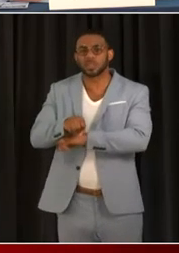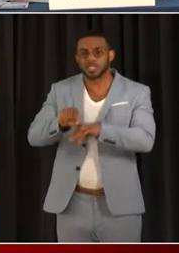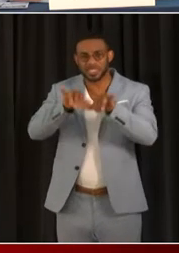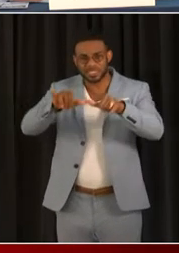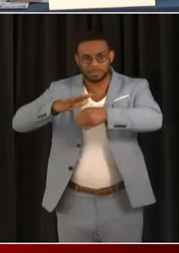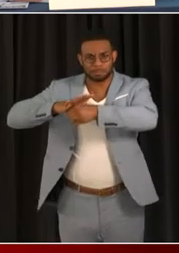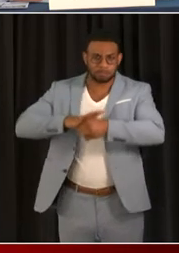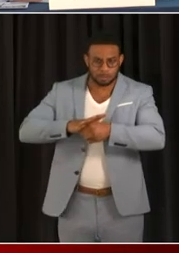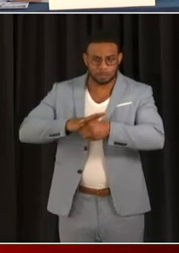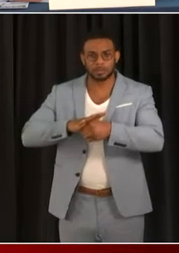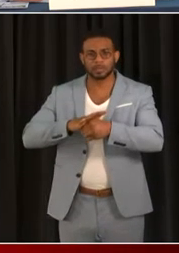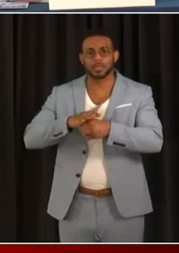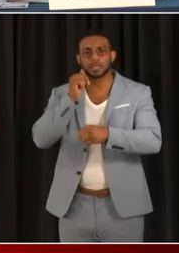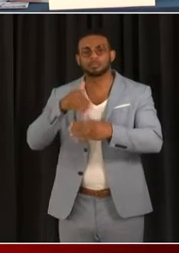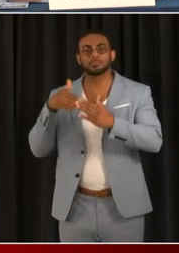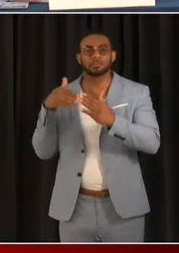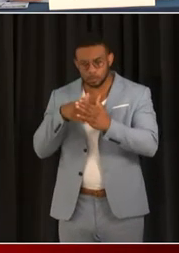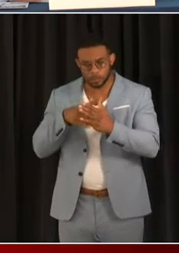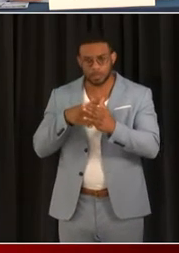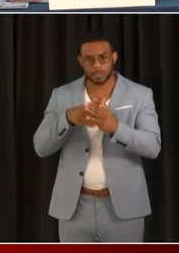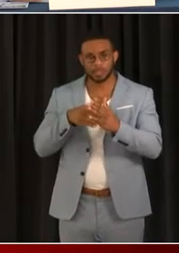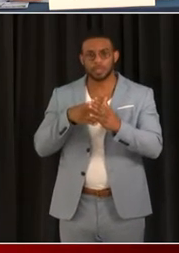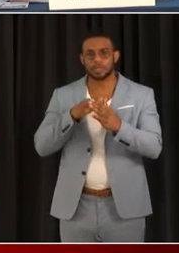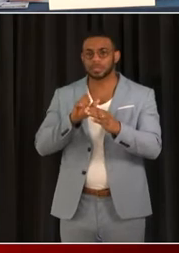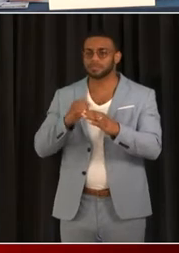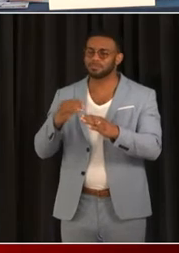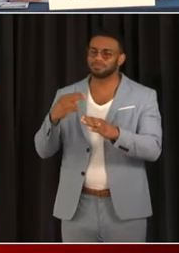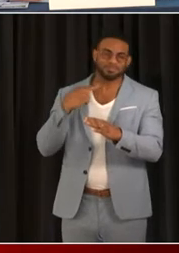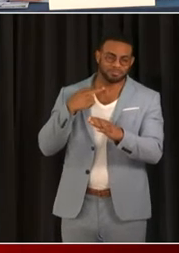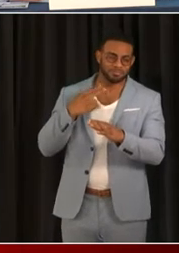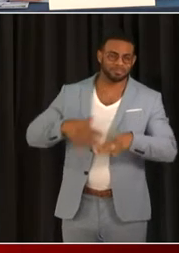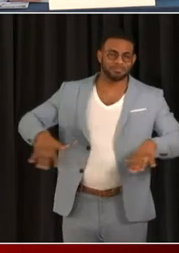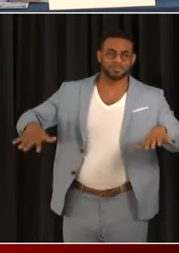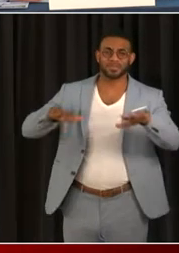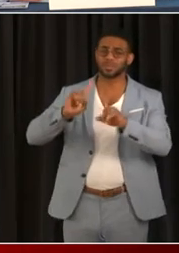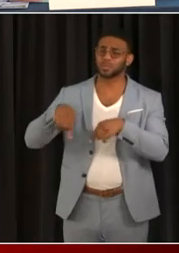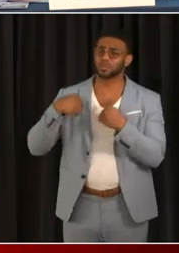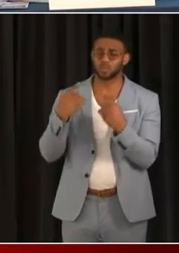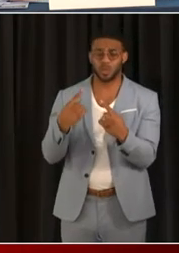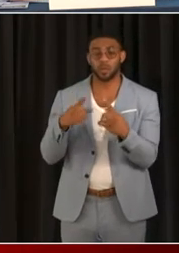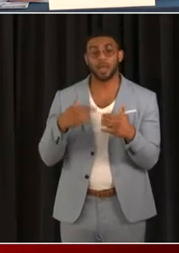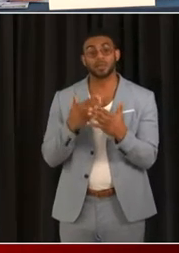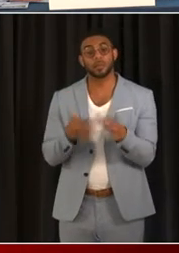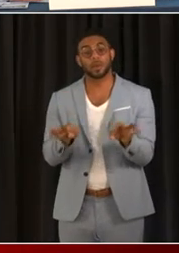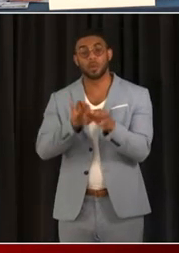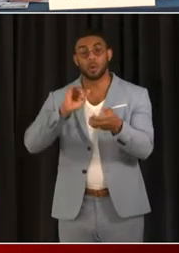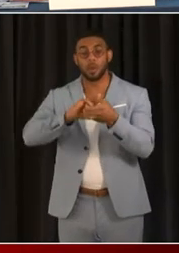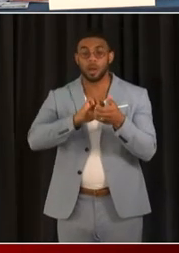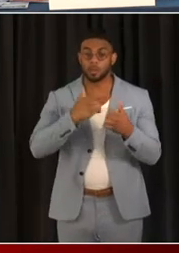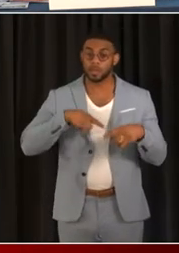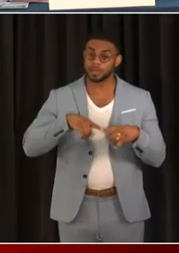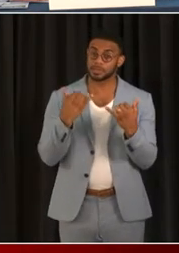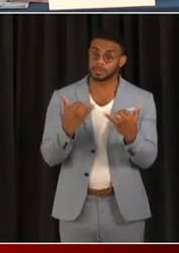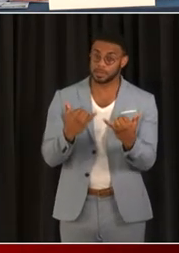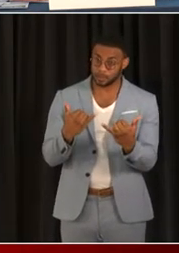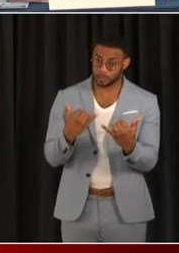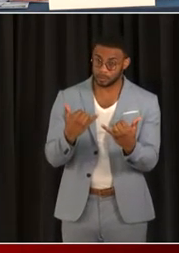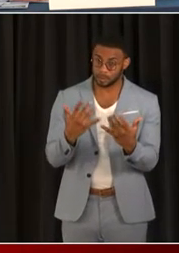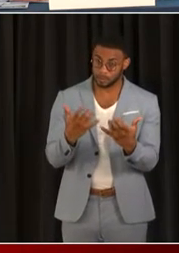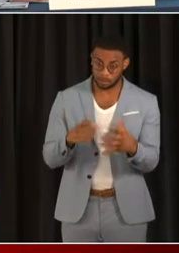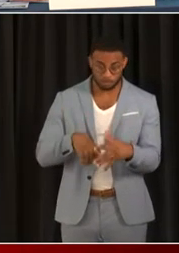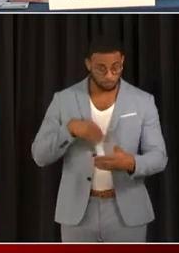the systematic racism and injustices that have plagued us for too long. And so we've got some important partners with us here today,